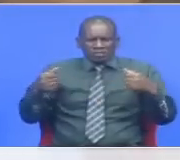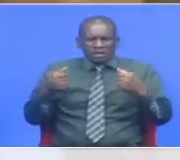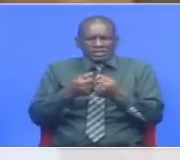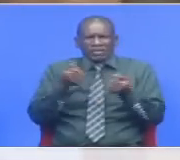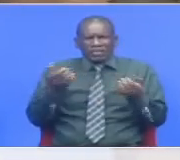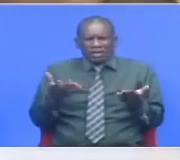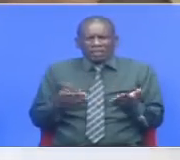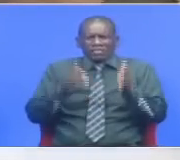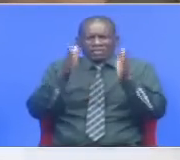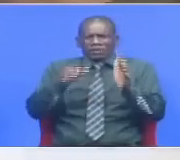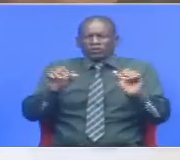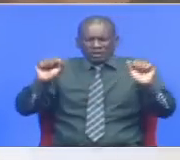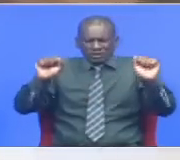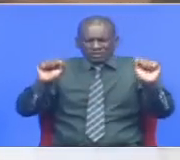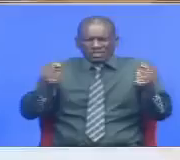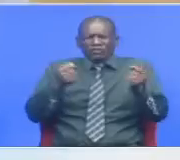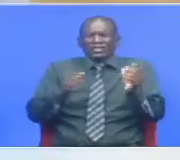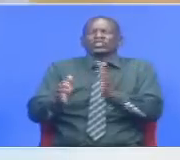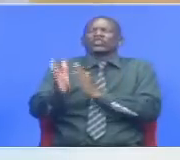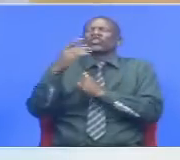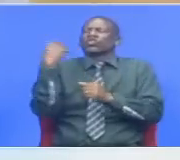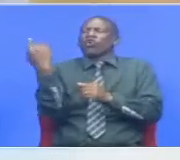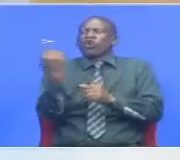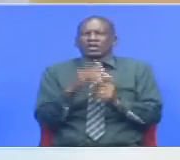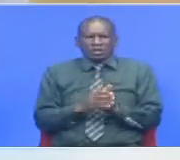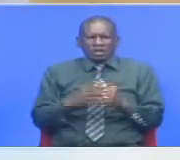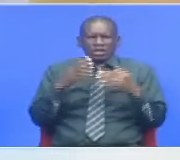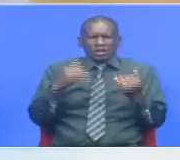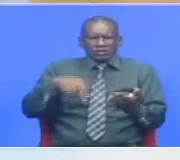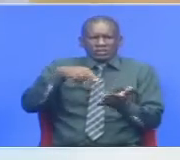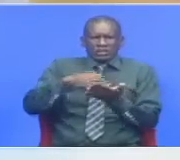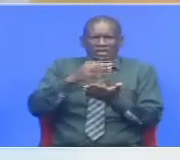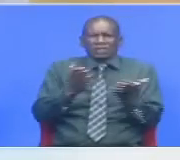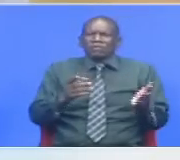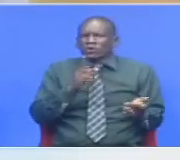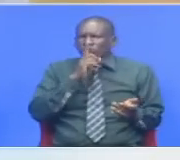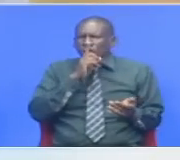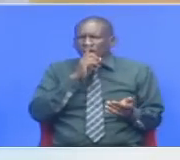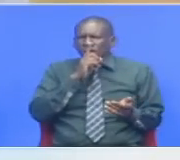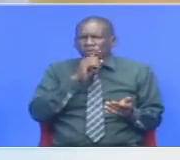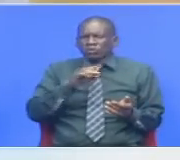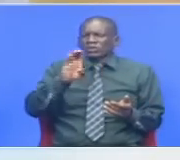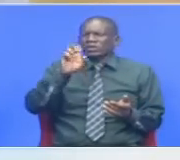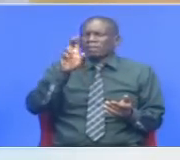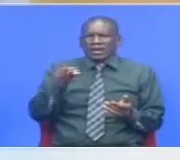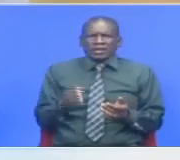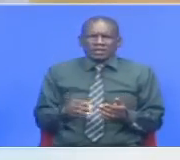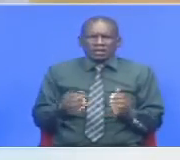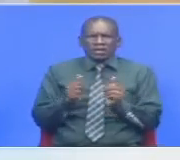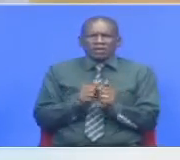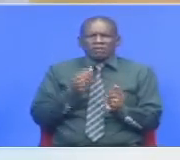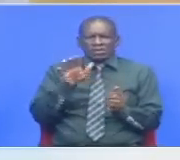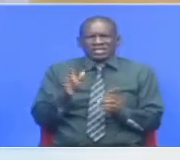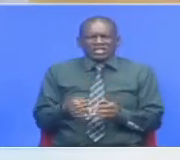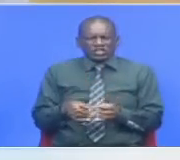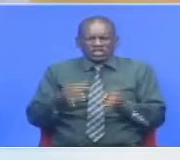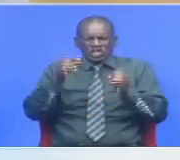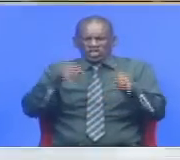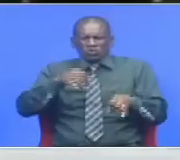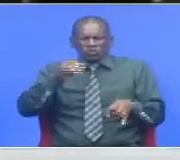Mola Mwenyezi. But perhaps standing somewhere quietly was Ben Githae with his famous